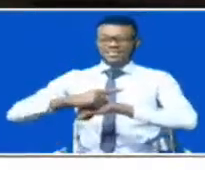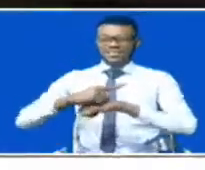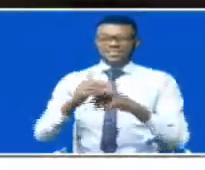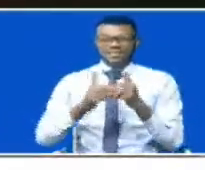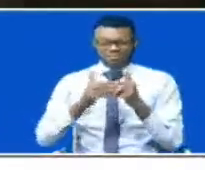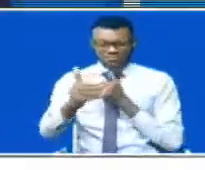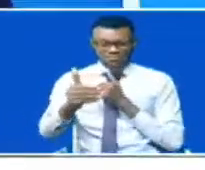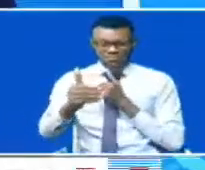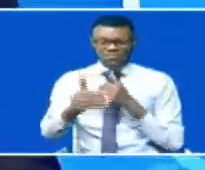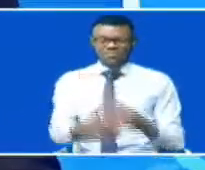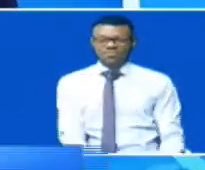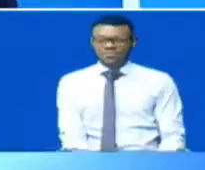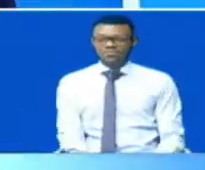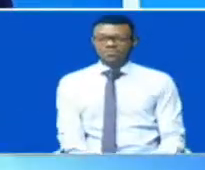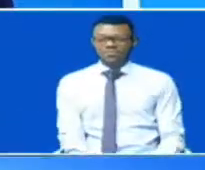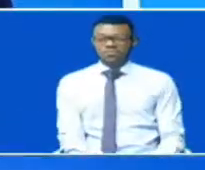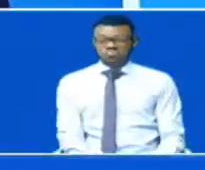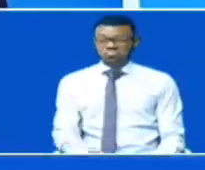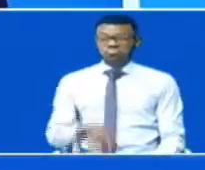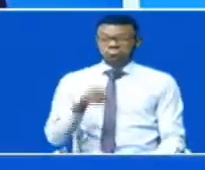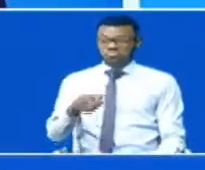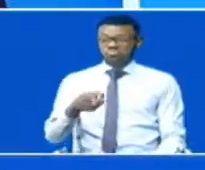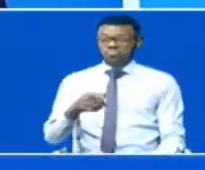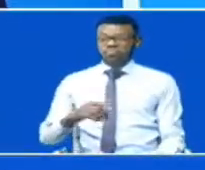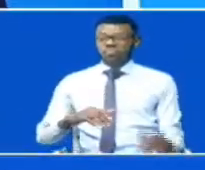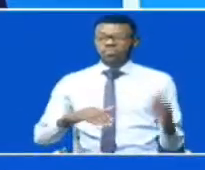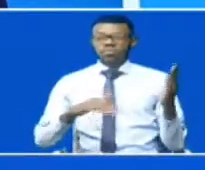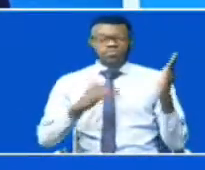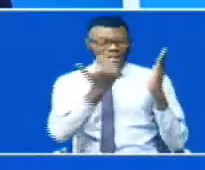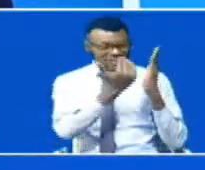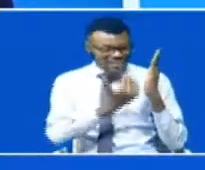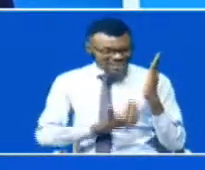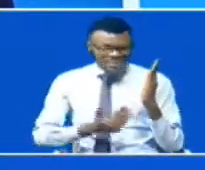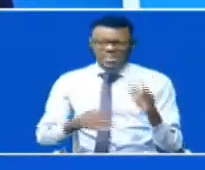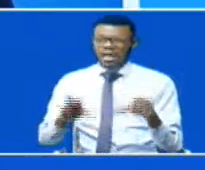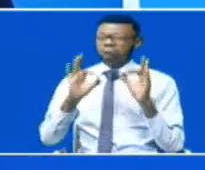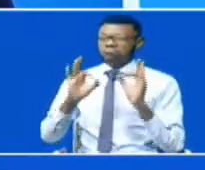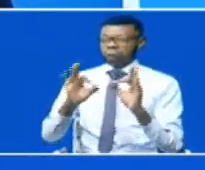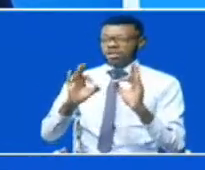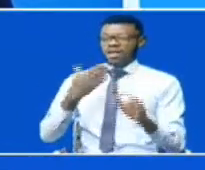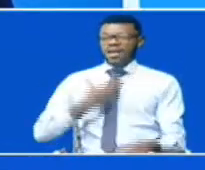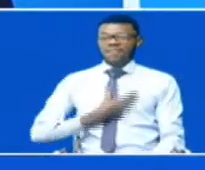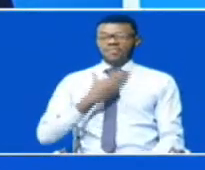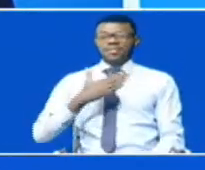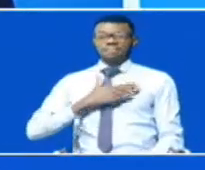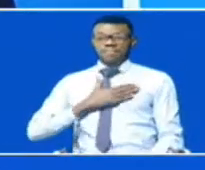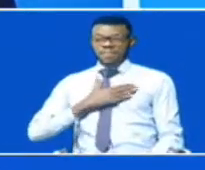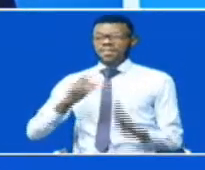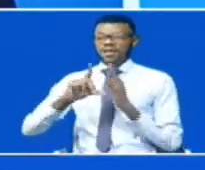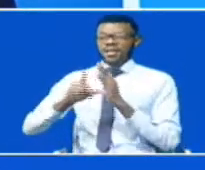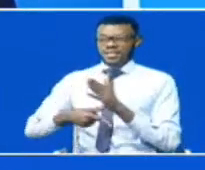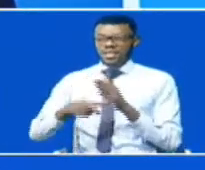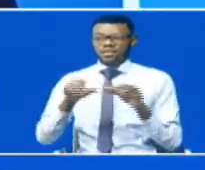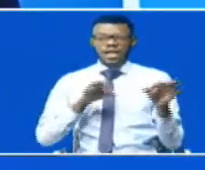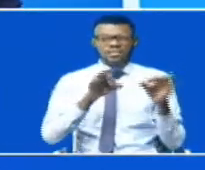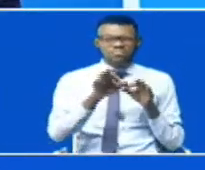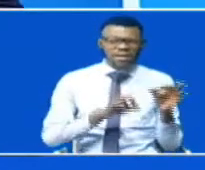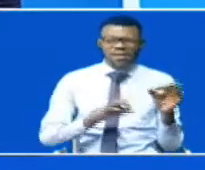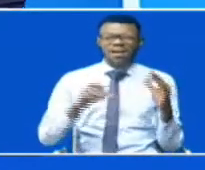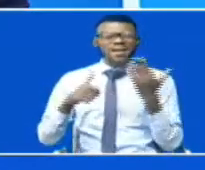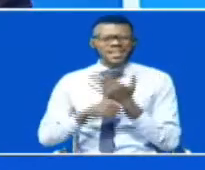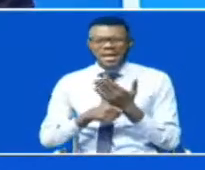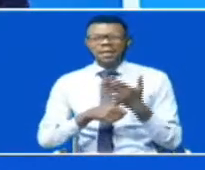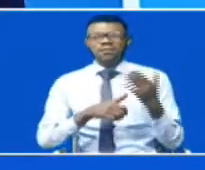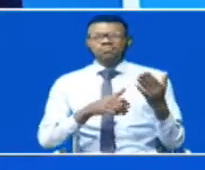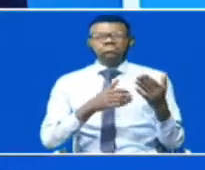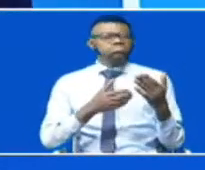News, Nairobi. A very interesting list out there, and of course my guest later will be talking about it and why there are so many names we